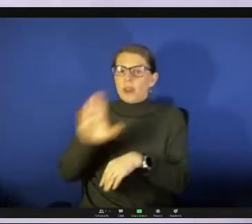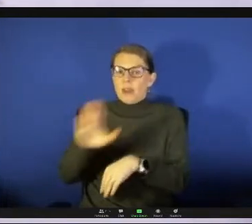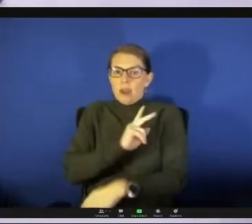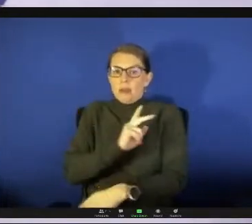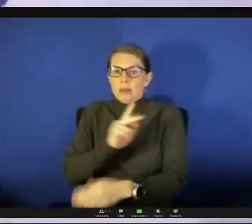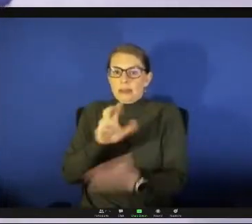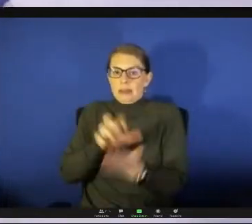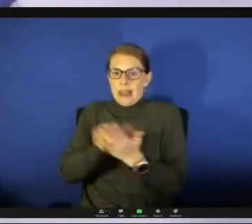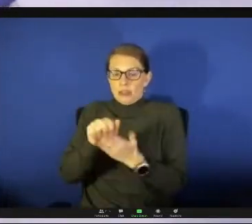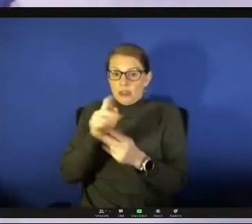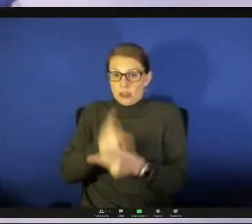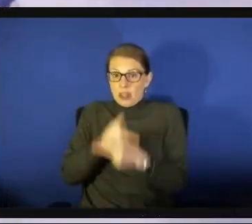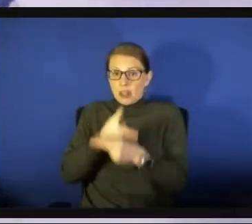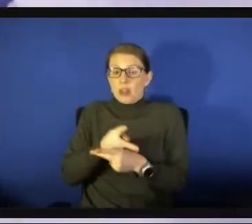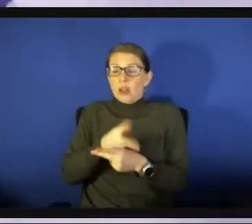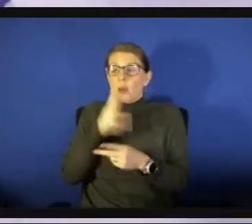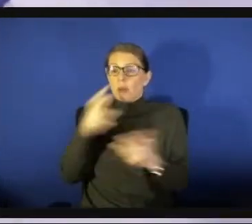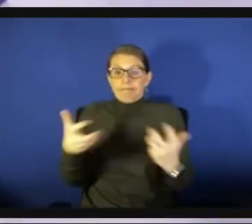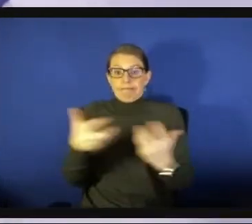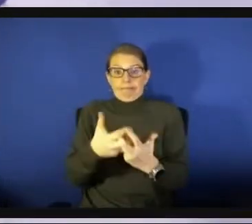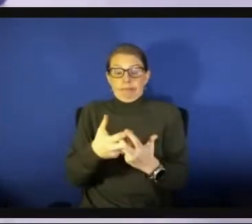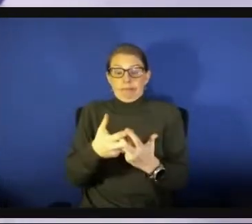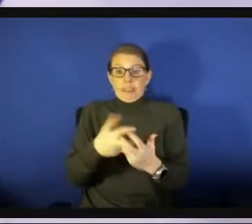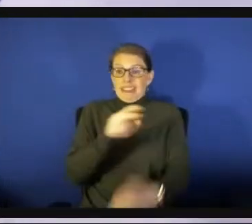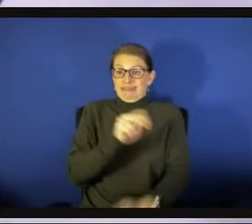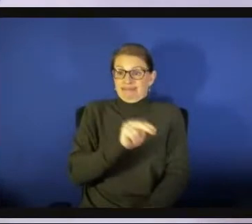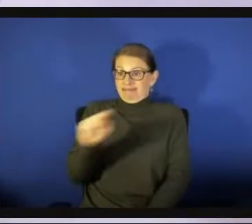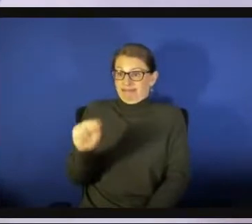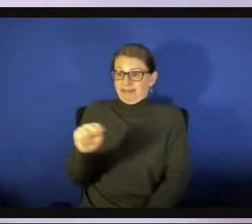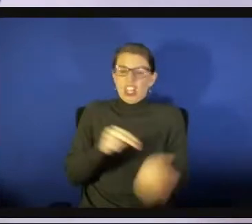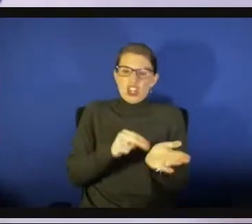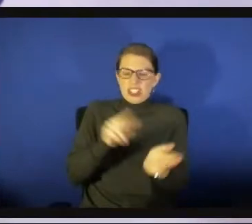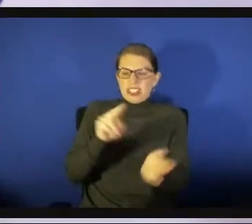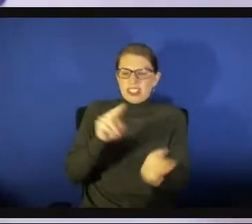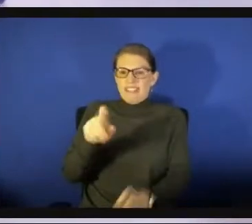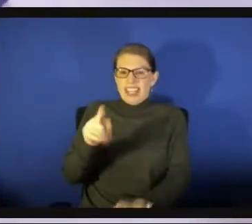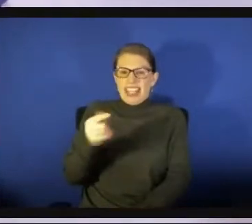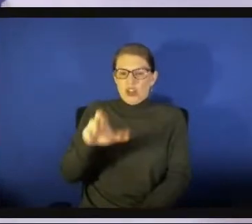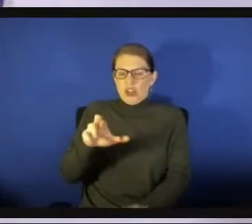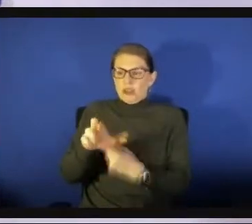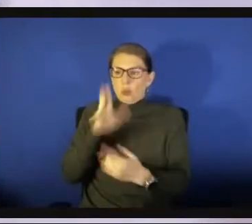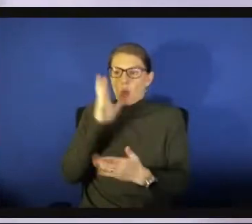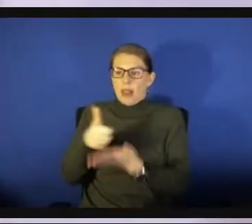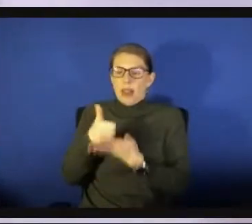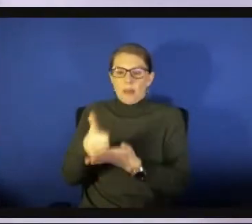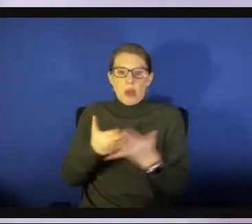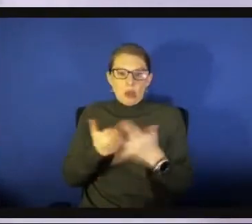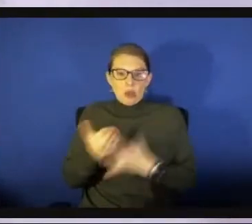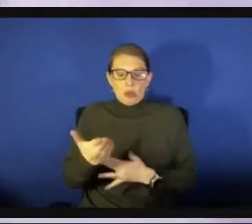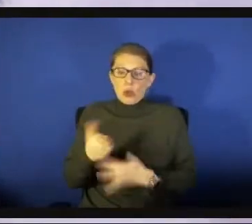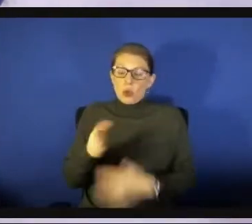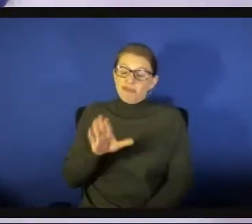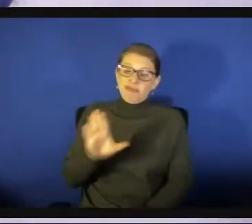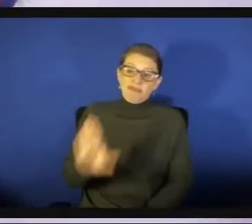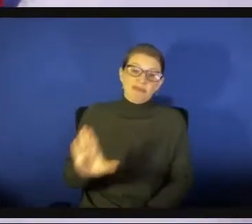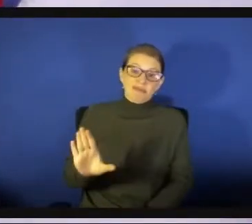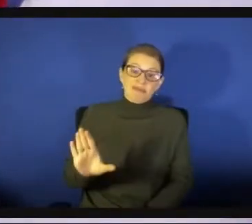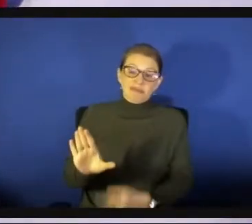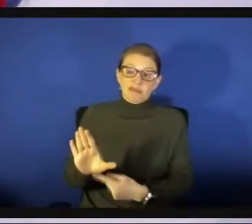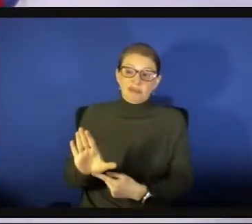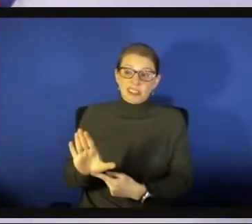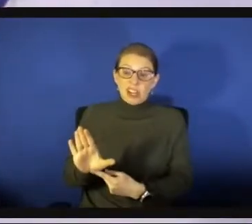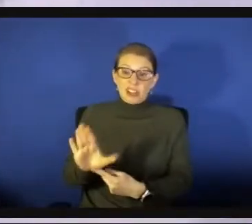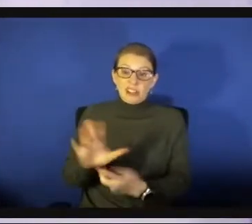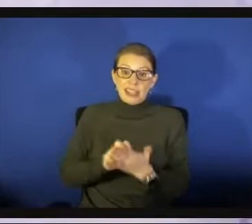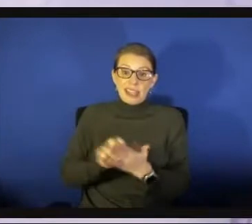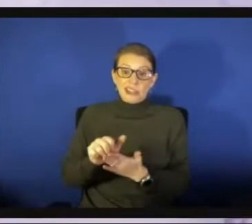nurse navigator that really will guide them through their cancer care in every facet for comprehensive care. So